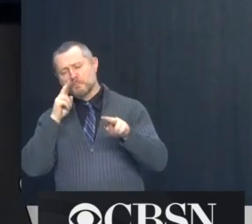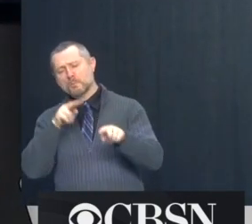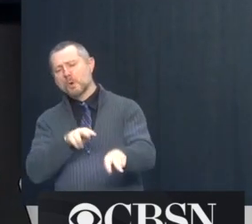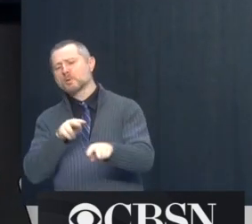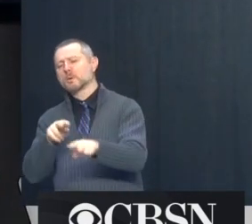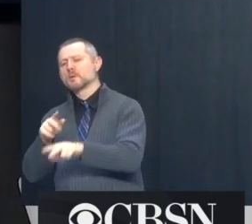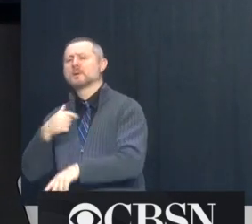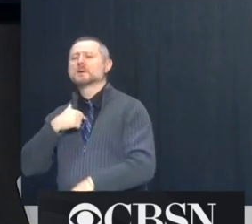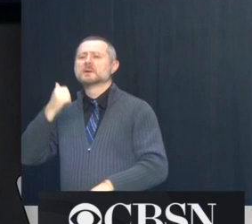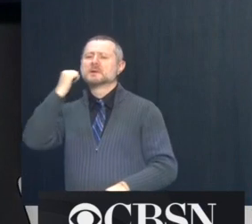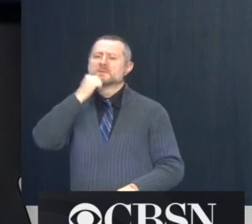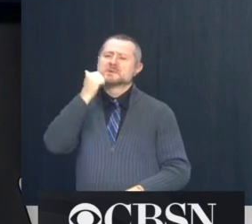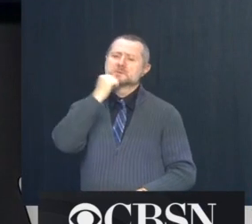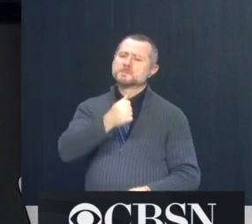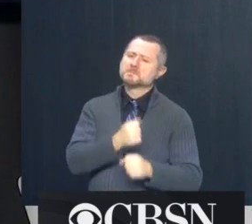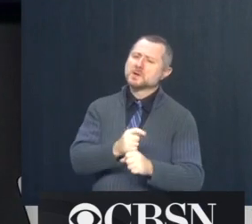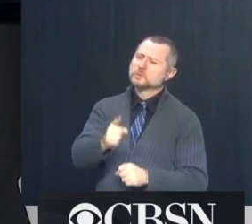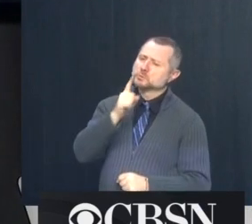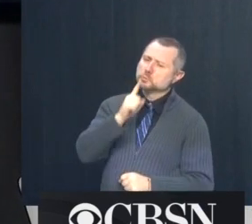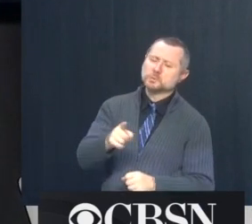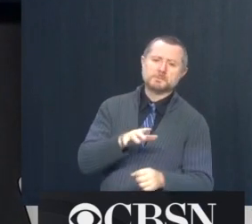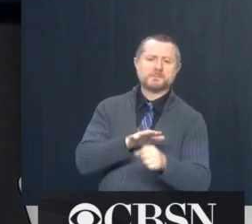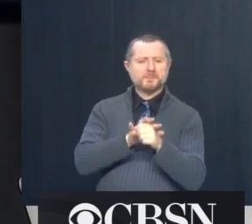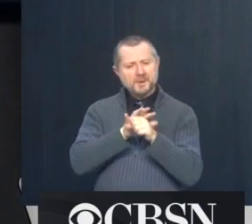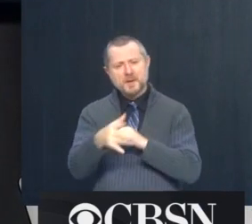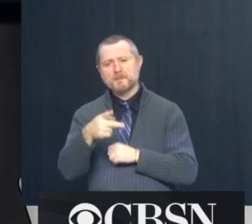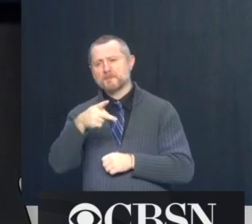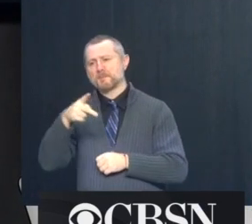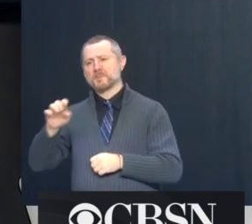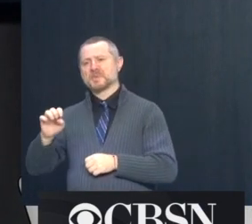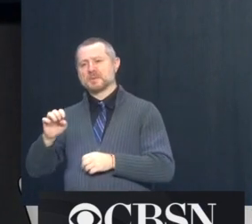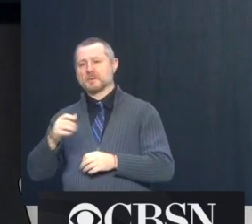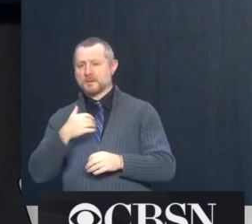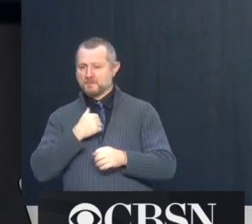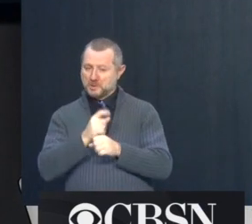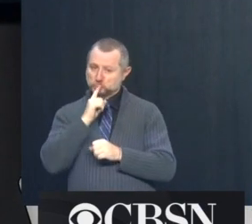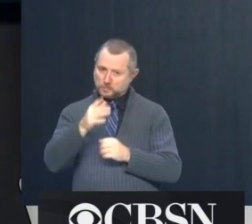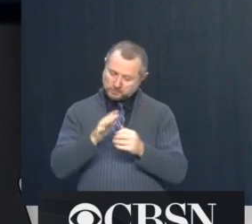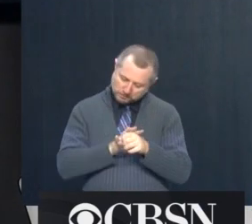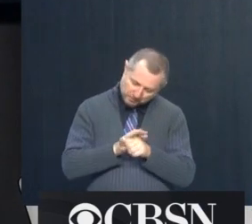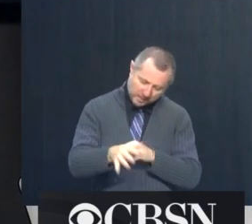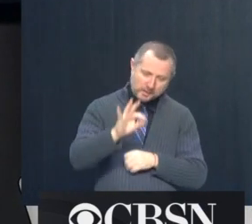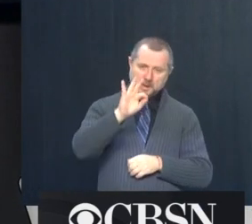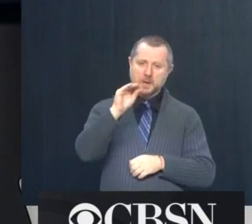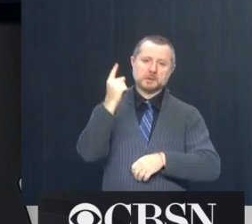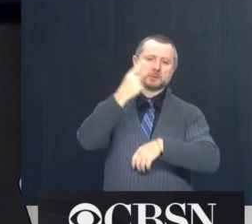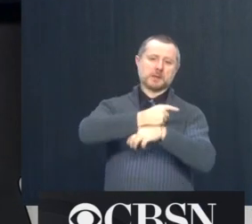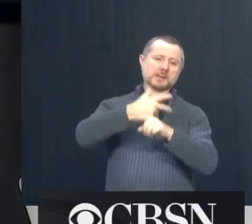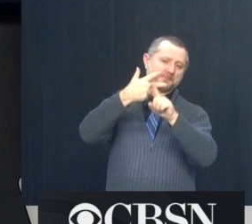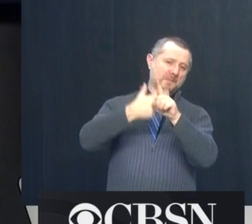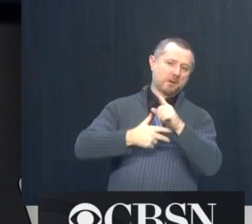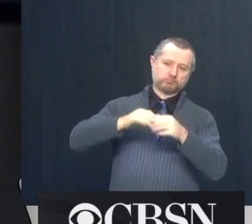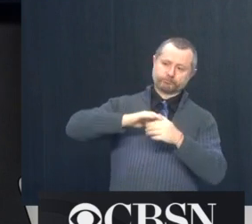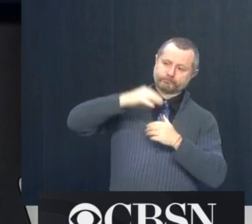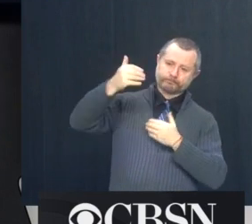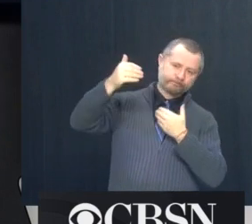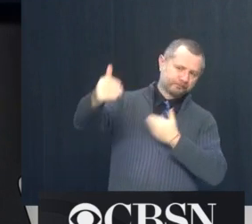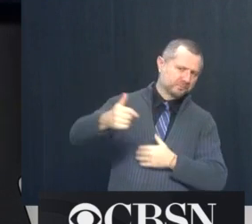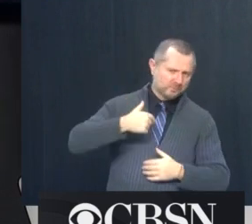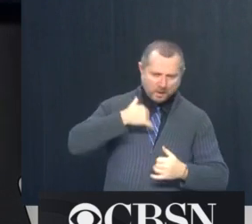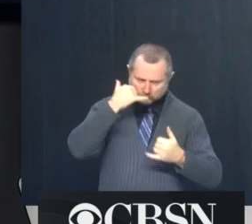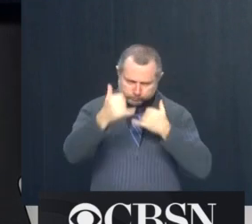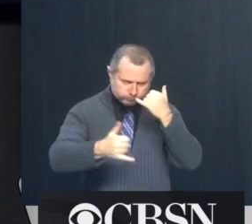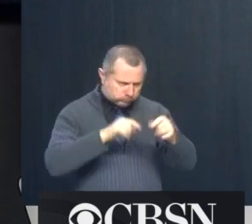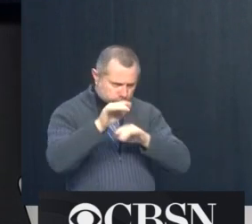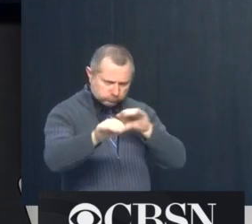They're supposed to have 90 days worth of PPE. We're tracking that. We're in contact with all the hospital administrators on a regular basis as well, and also on all